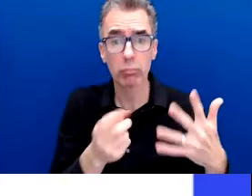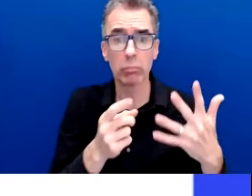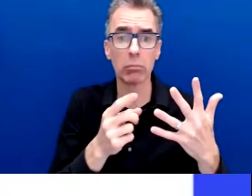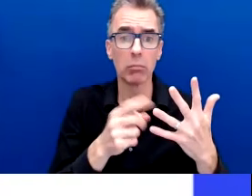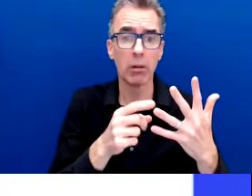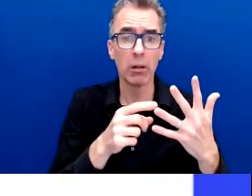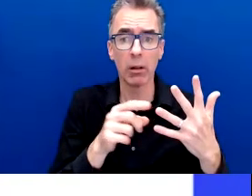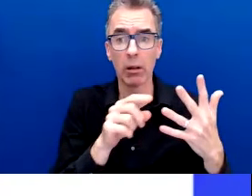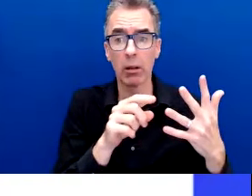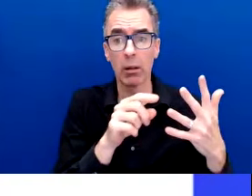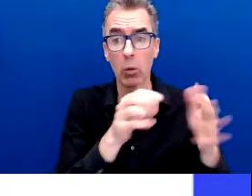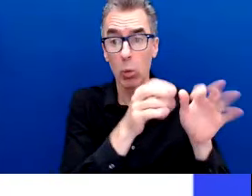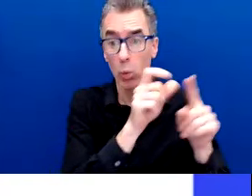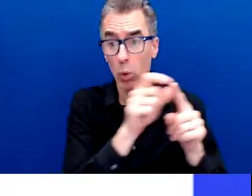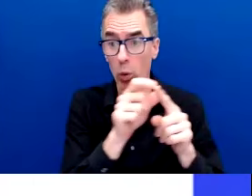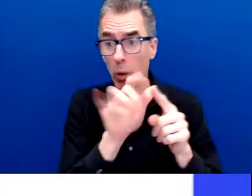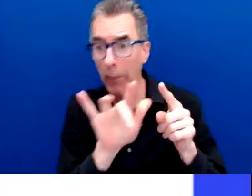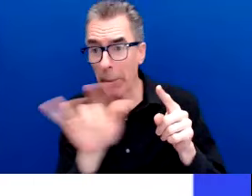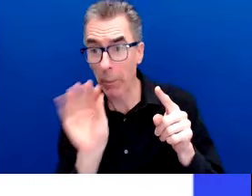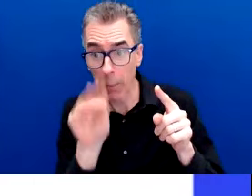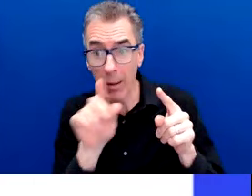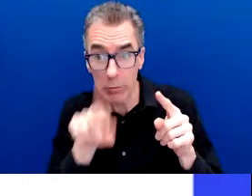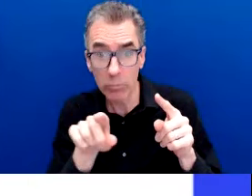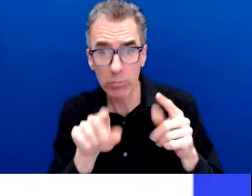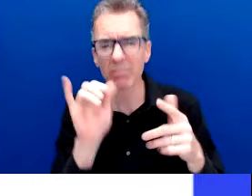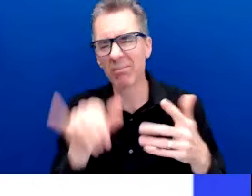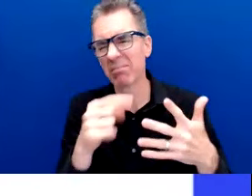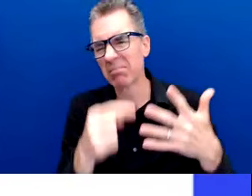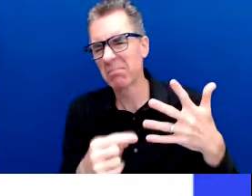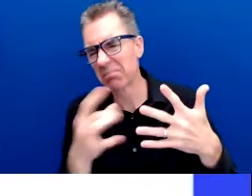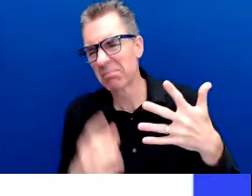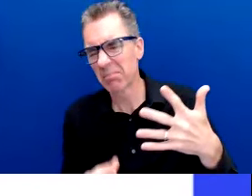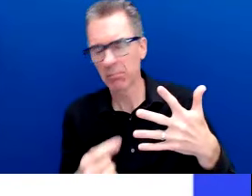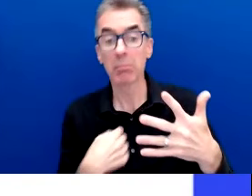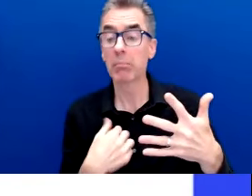So for this exercise, I chose the very top one, multiple choice.